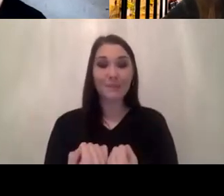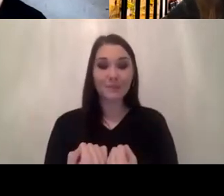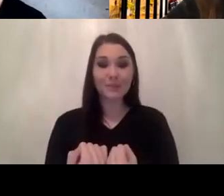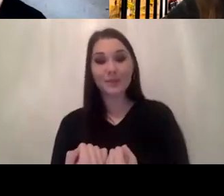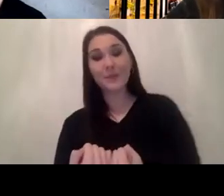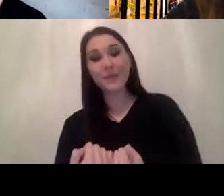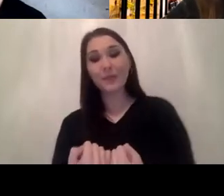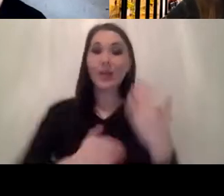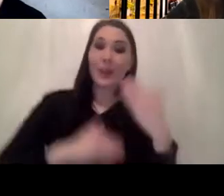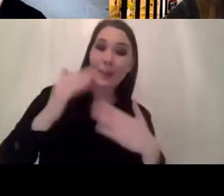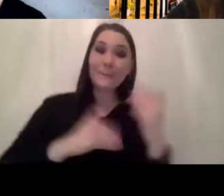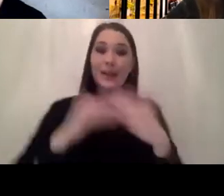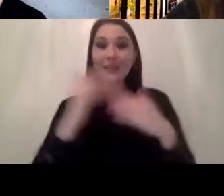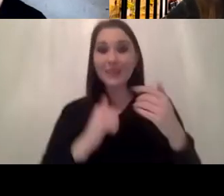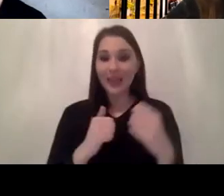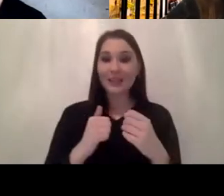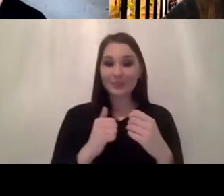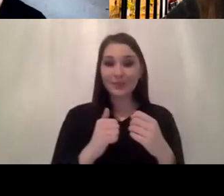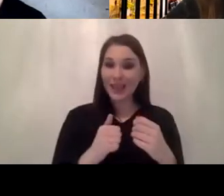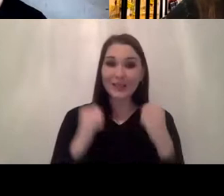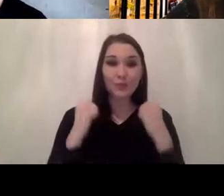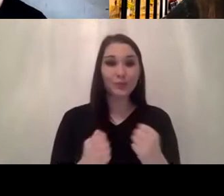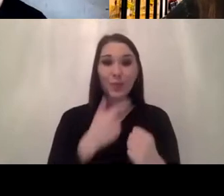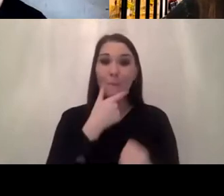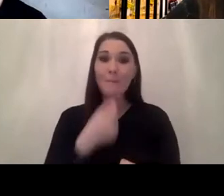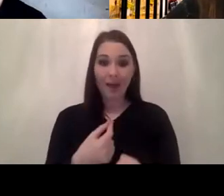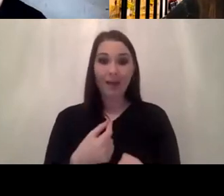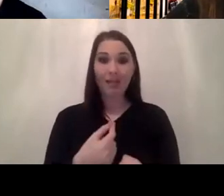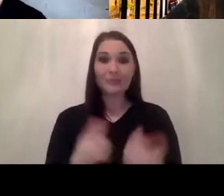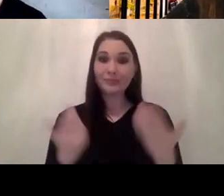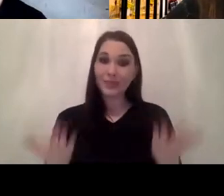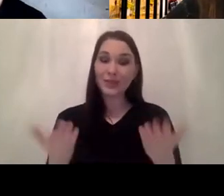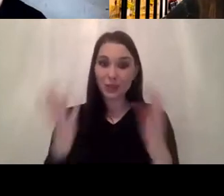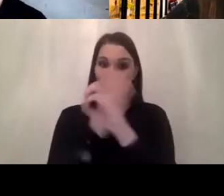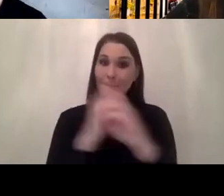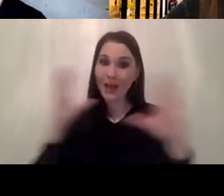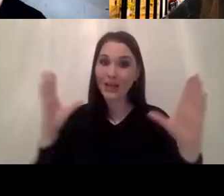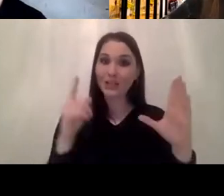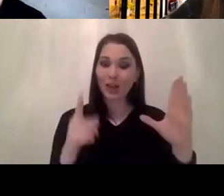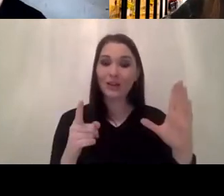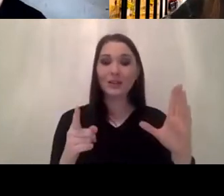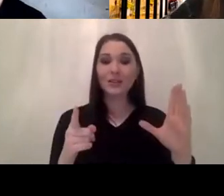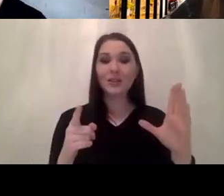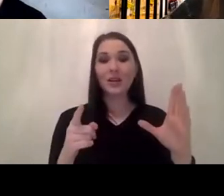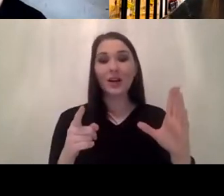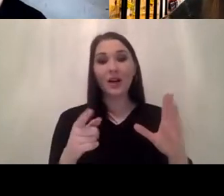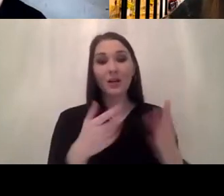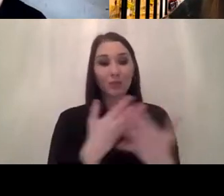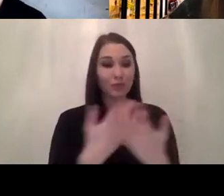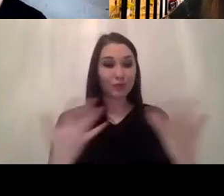building trade is very male dominated, as you can imagine, you know, so the majority of customers we deal with do tend to